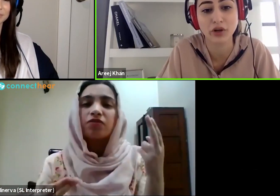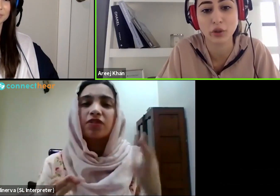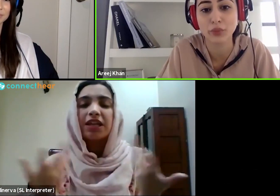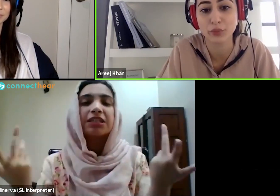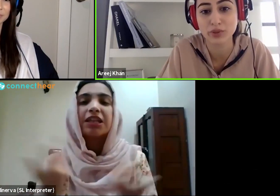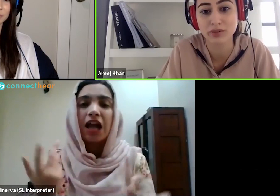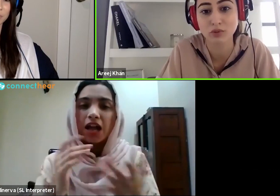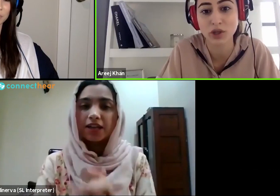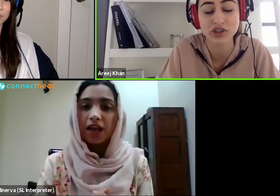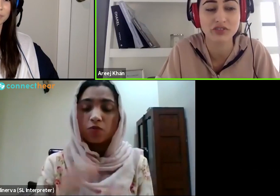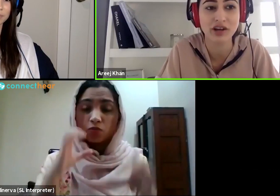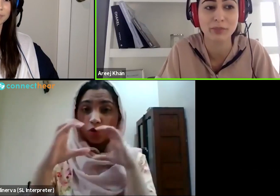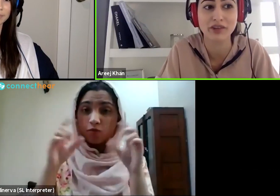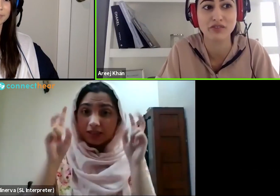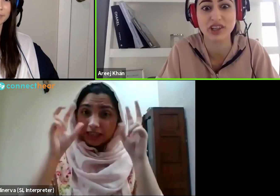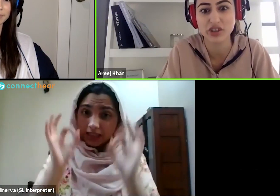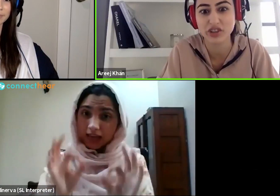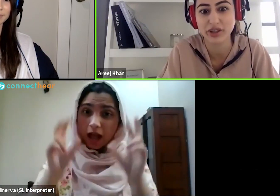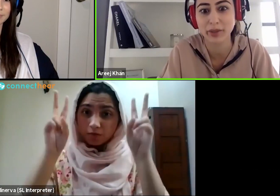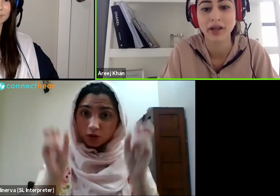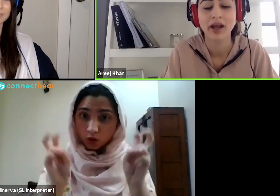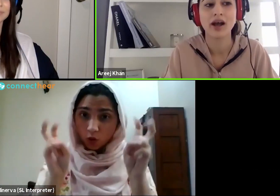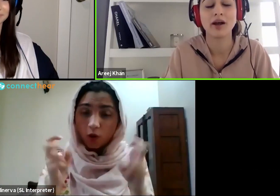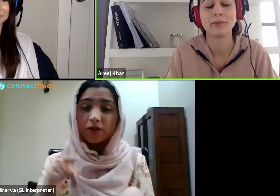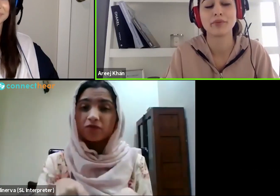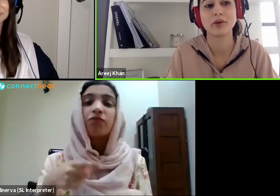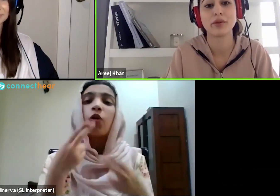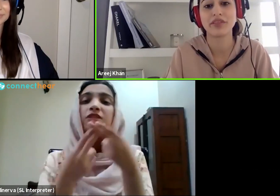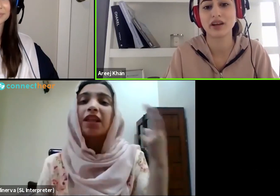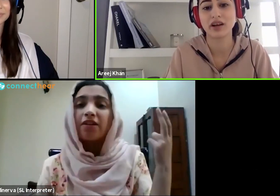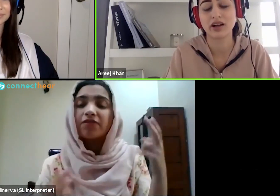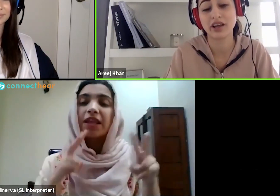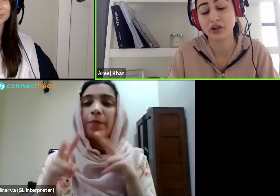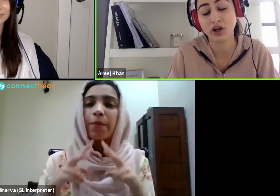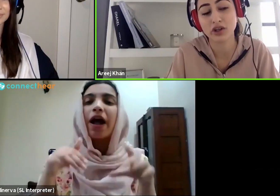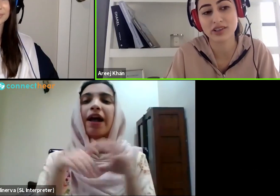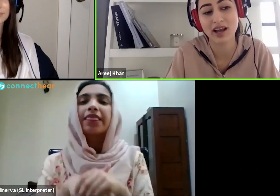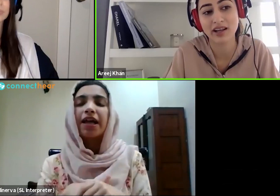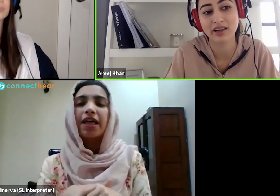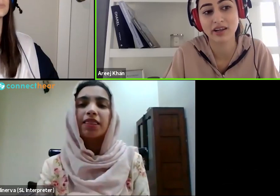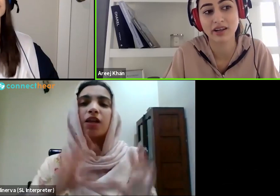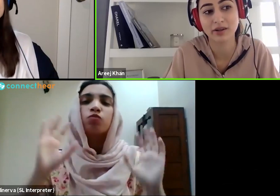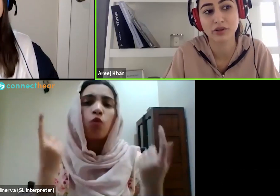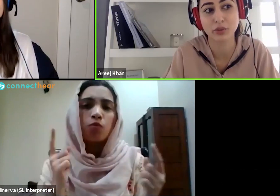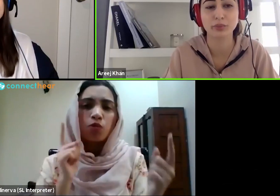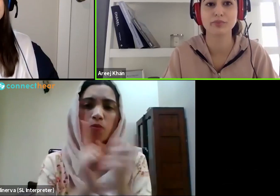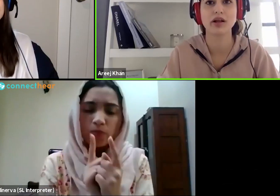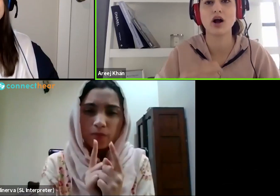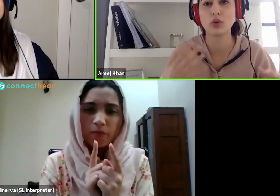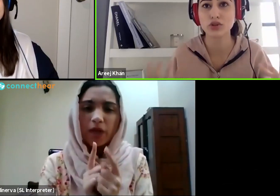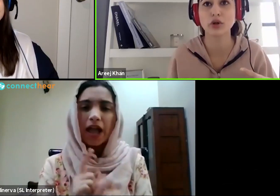conversation, we're going to go through some questions around being in a relationship with a hearing loss, and you